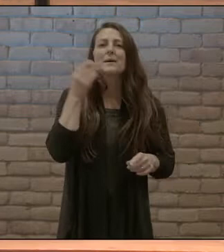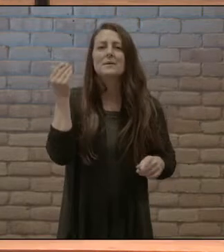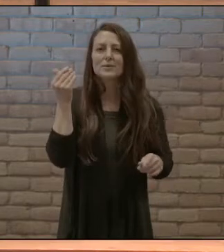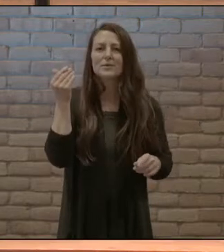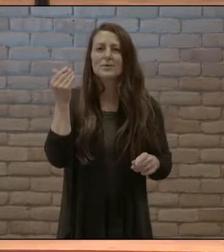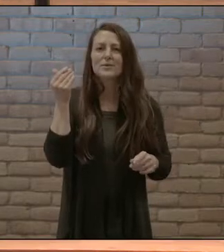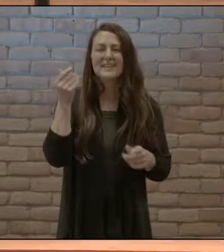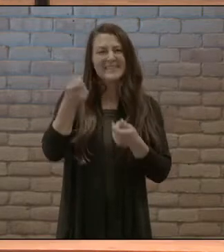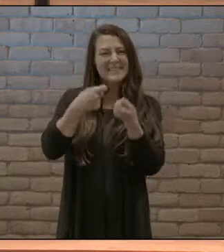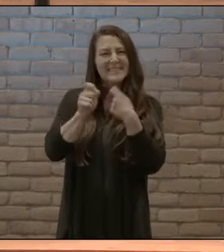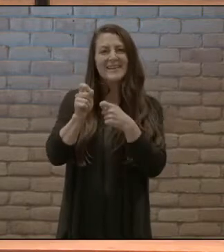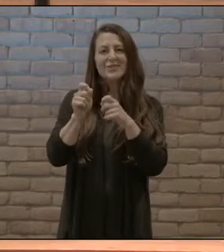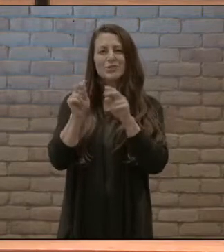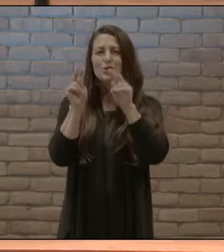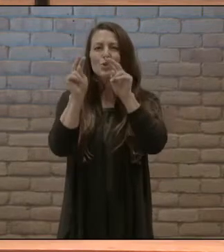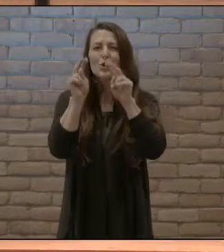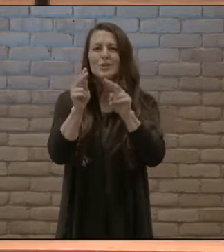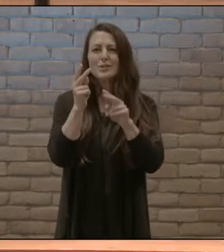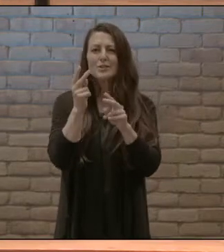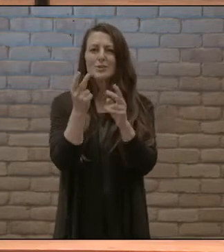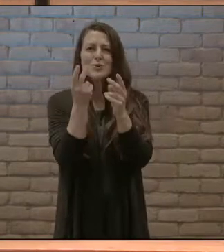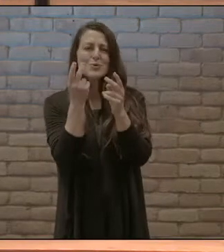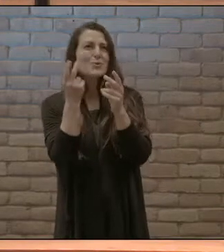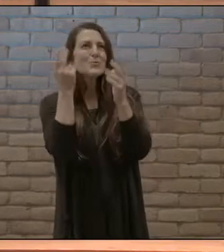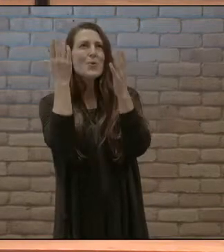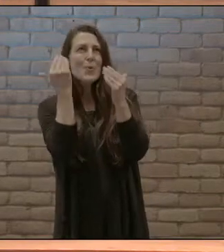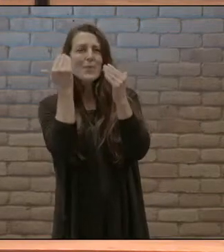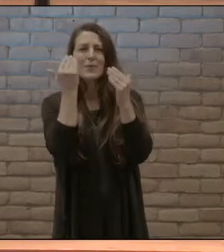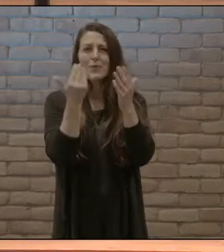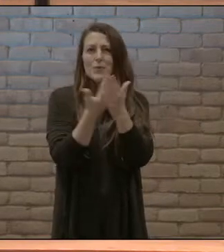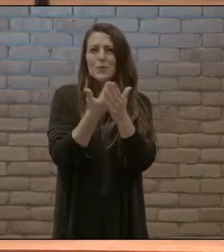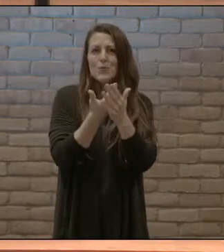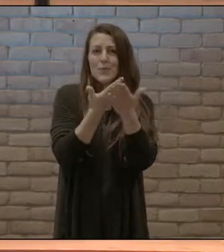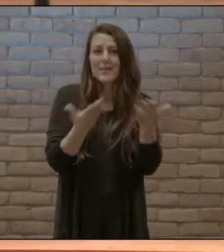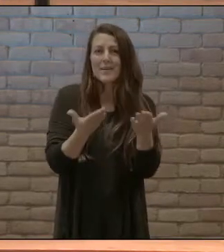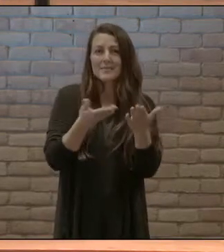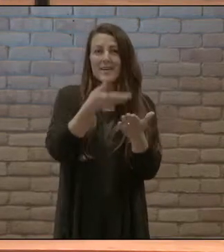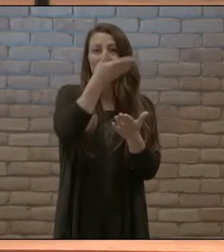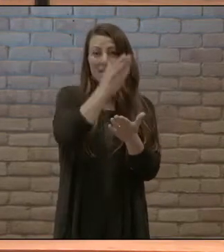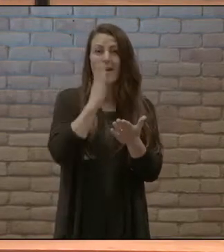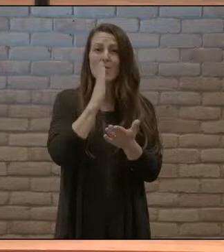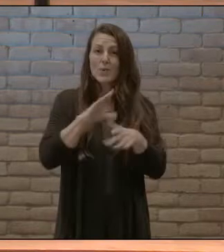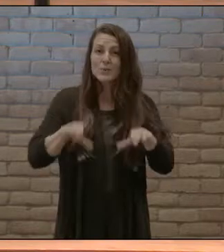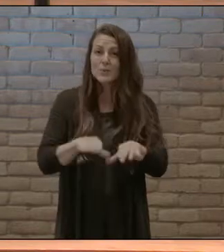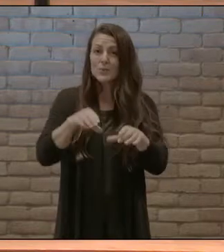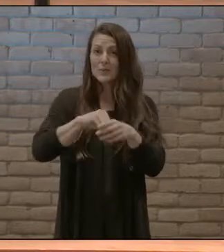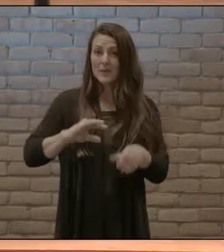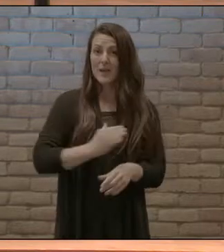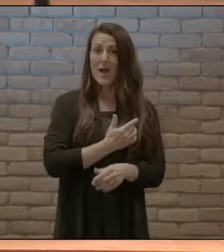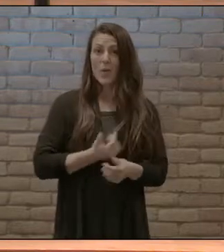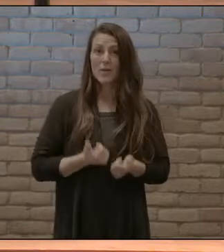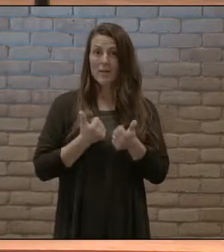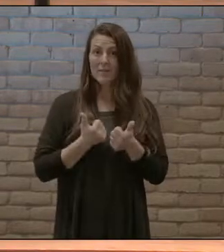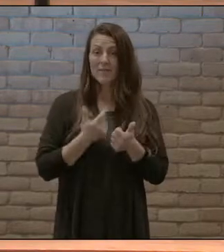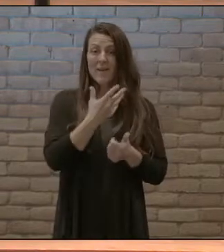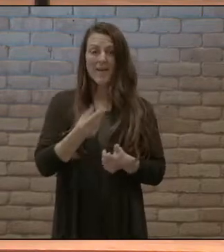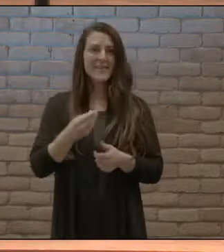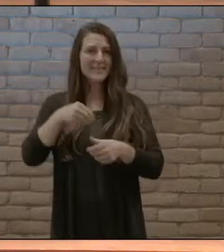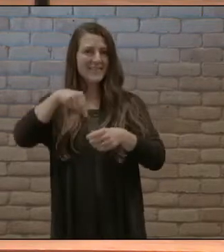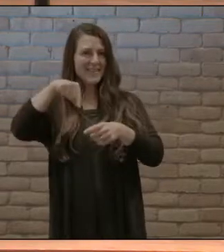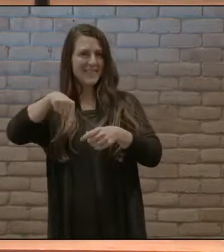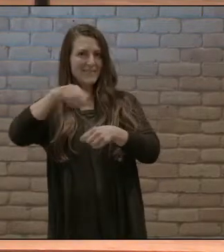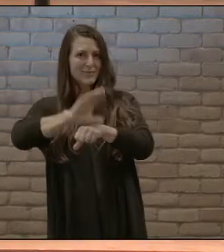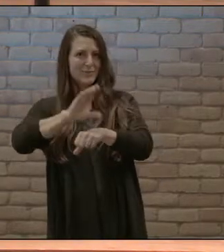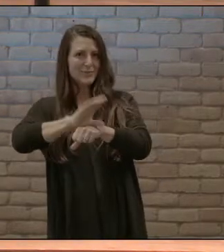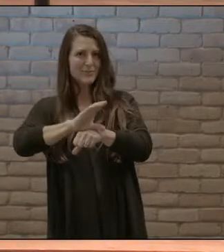things that God will do both in our lives individually and in our life as a church? When I was a kid,